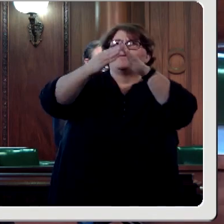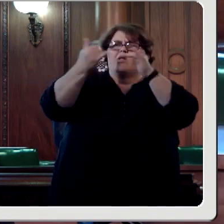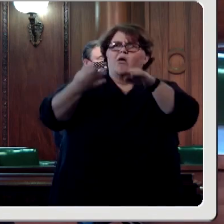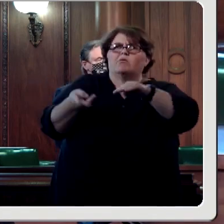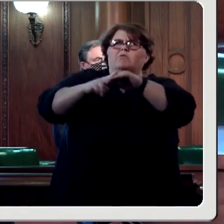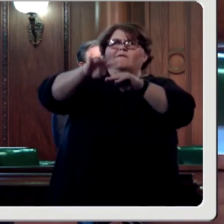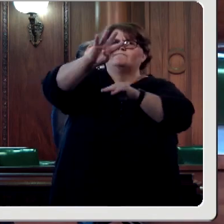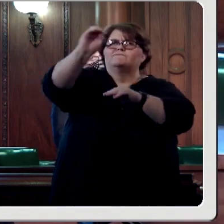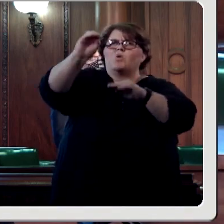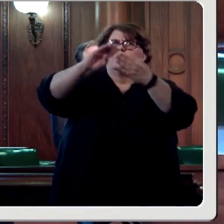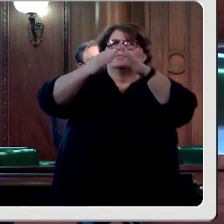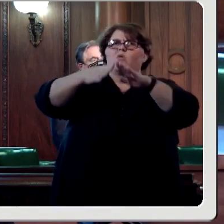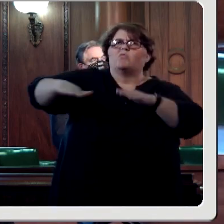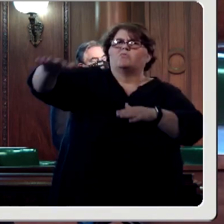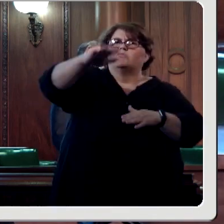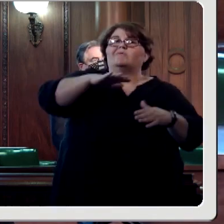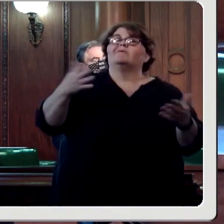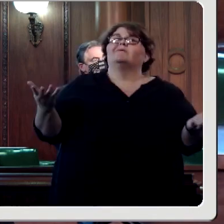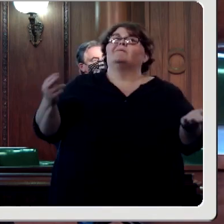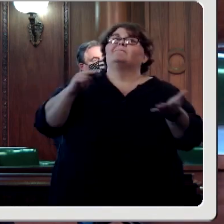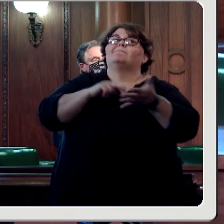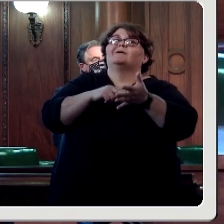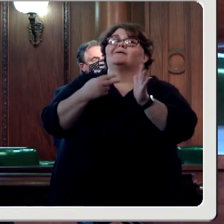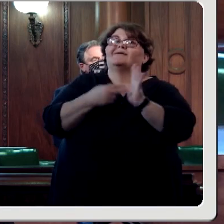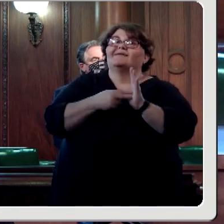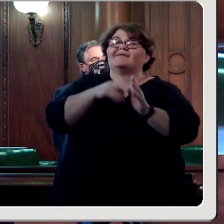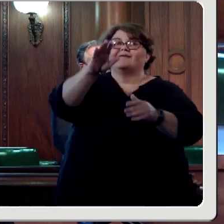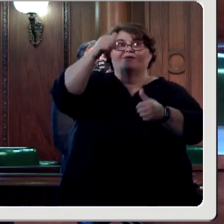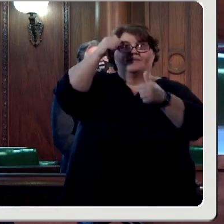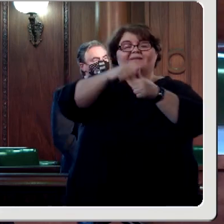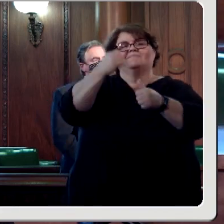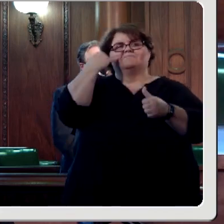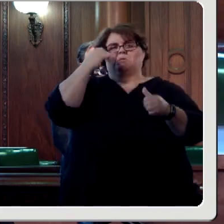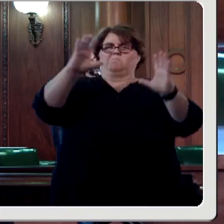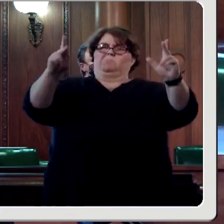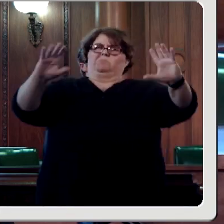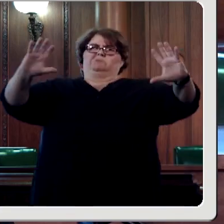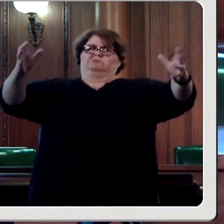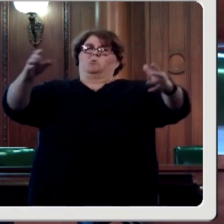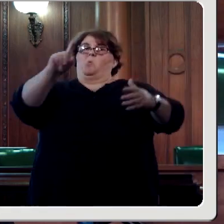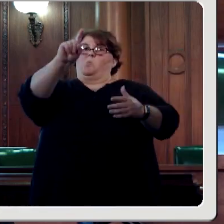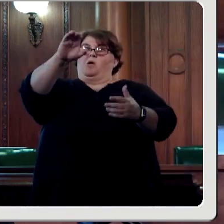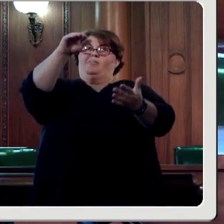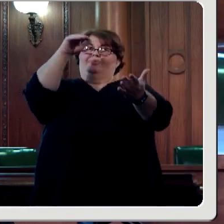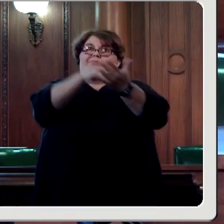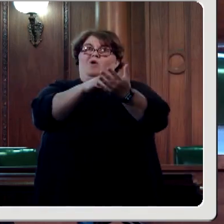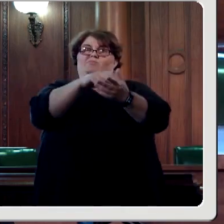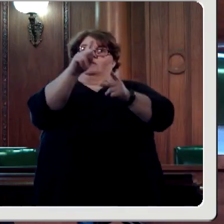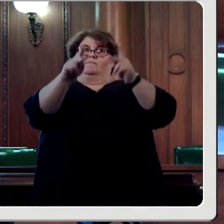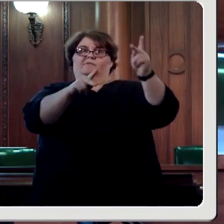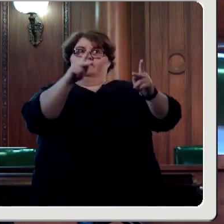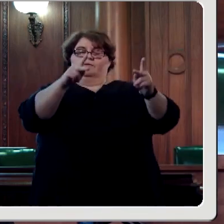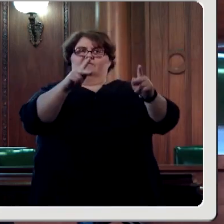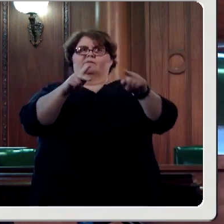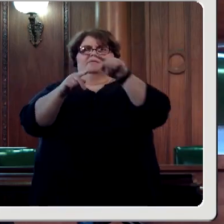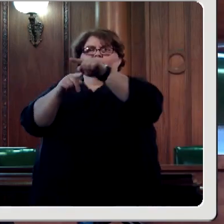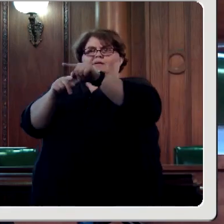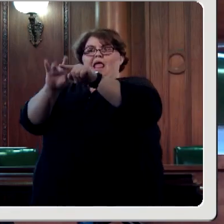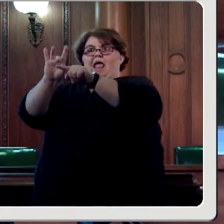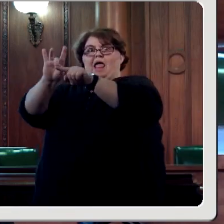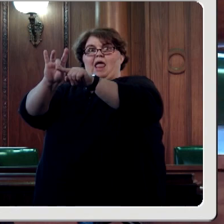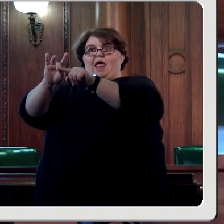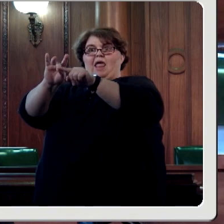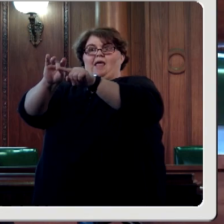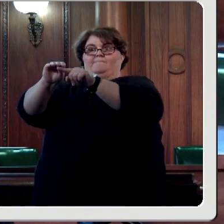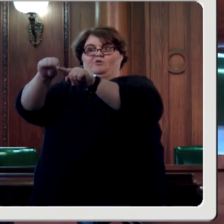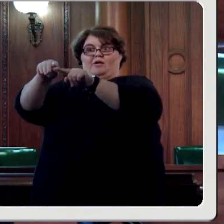includes urban areas centered around Boston and Worcester, but also some smaller communities, even here in Western Massachusetts. And last